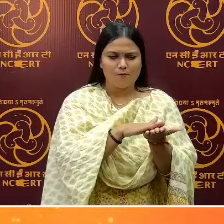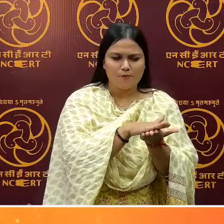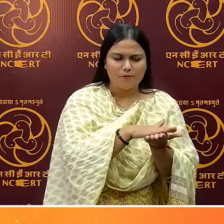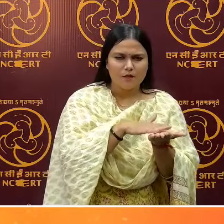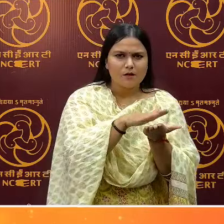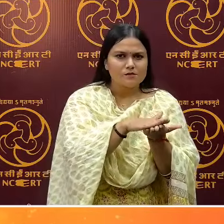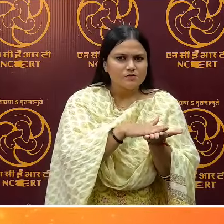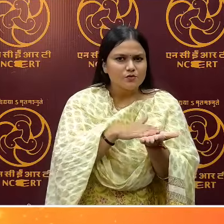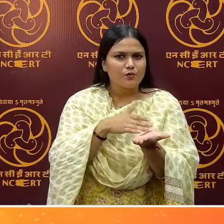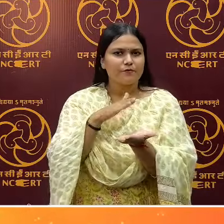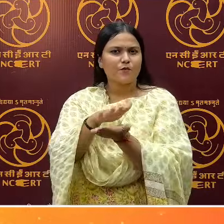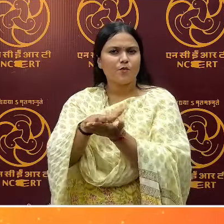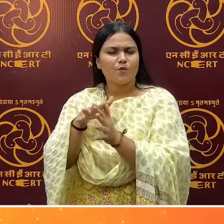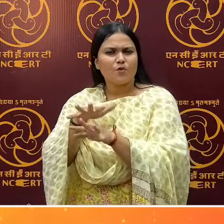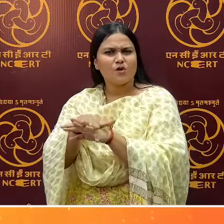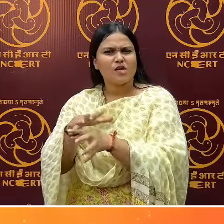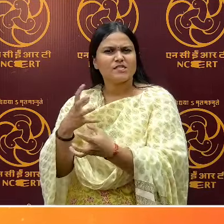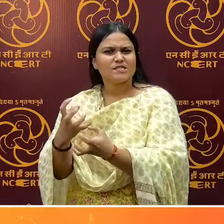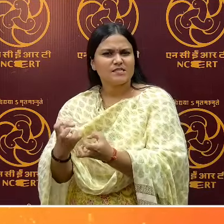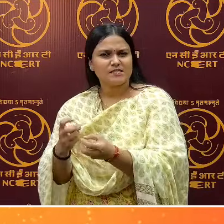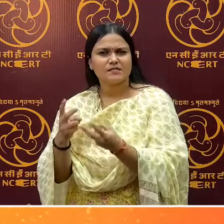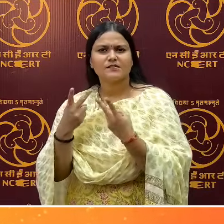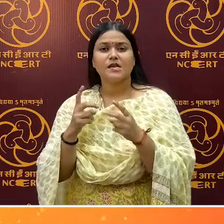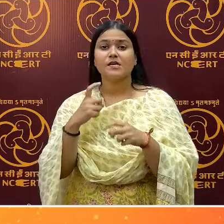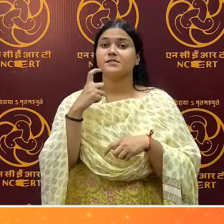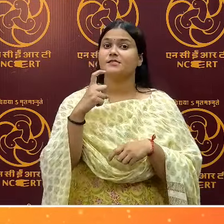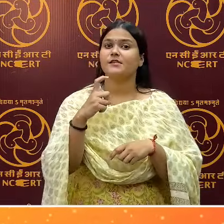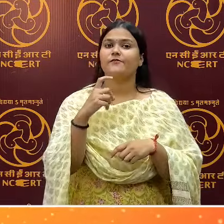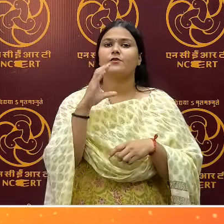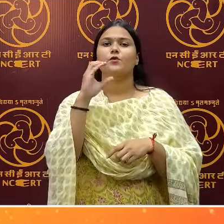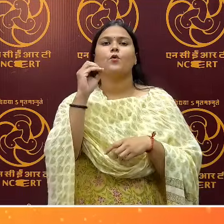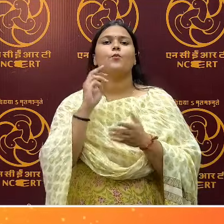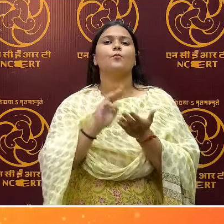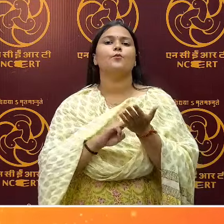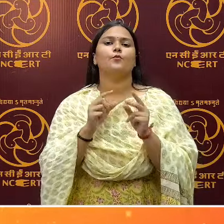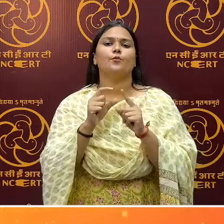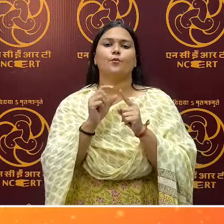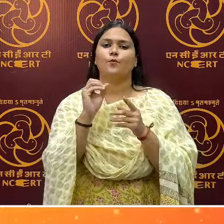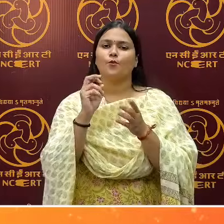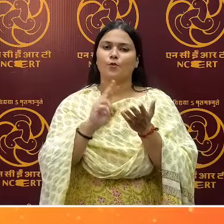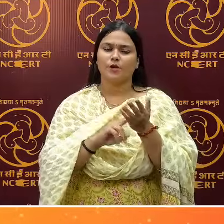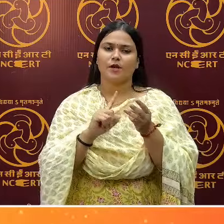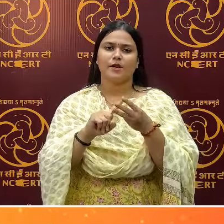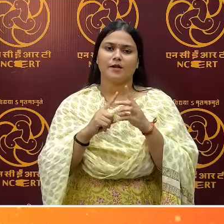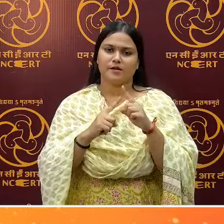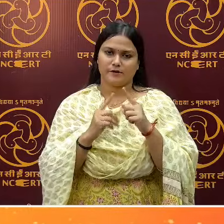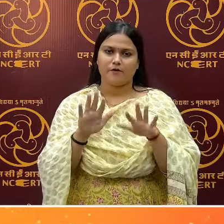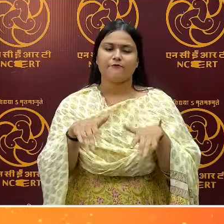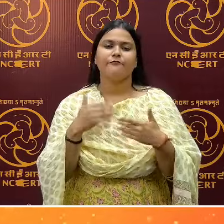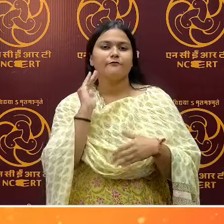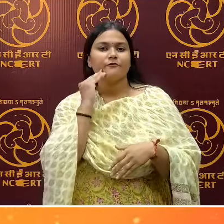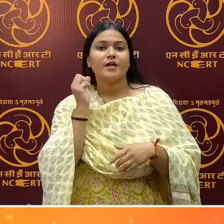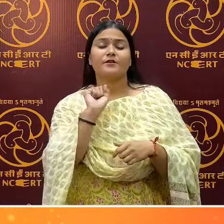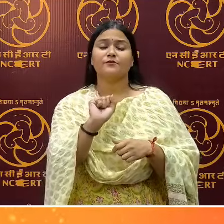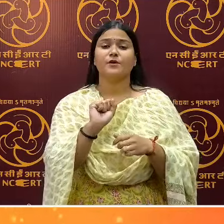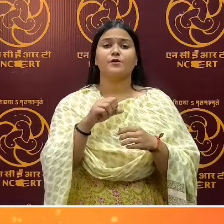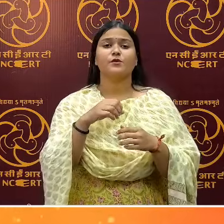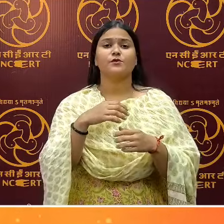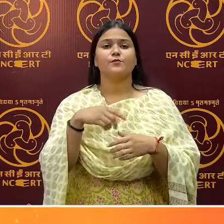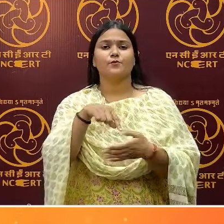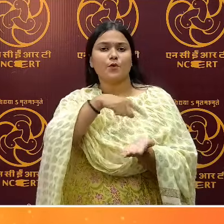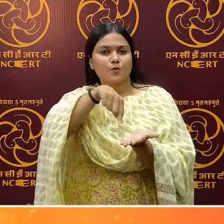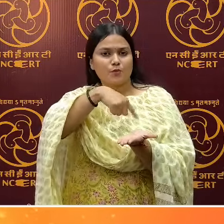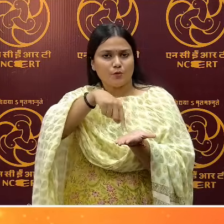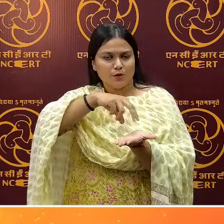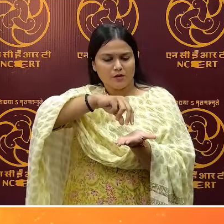perceive that there are 7 different components, and when we will rotate them. Now just let's see when we are rotating